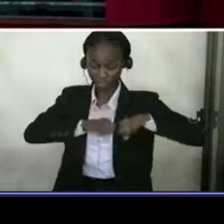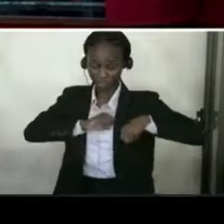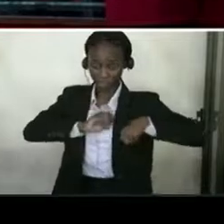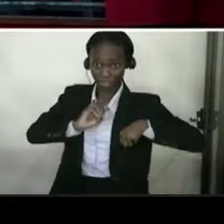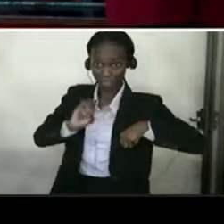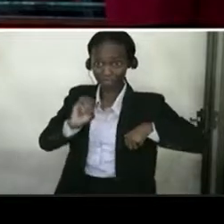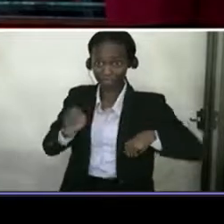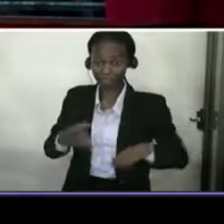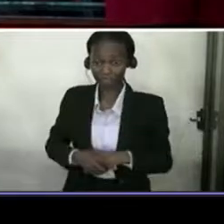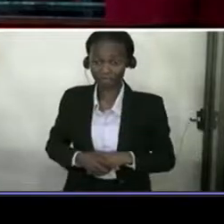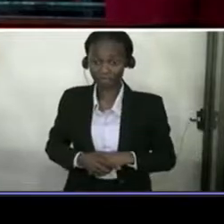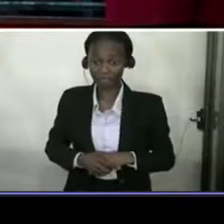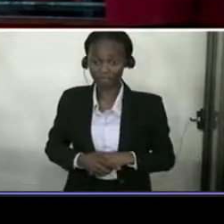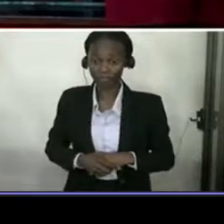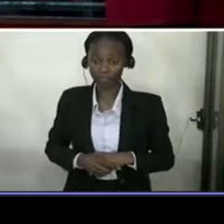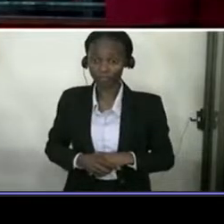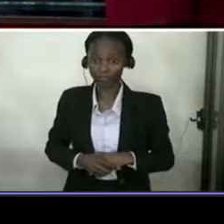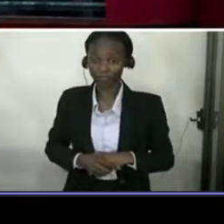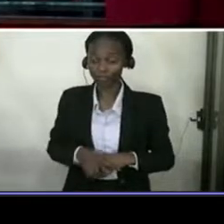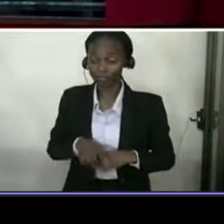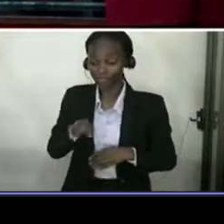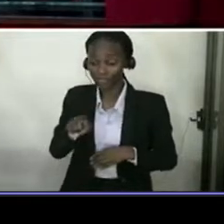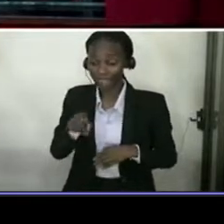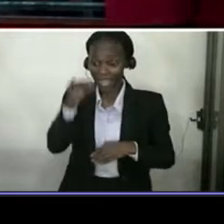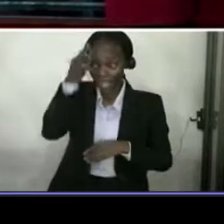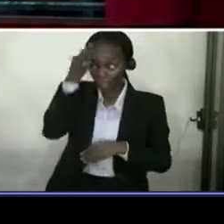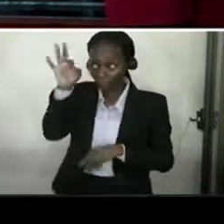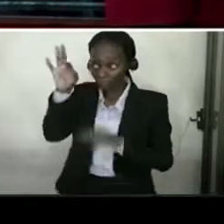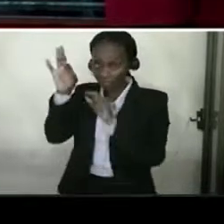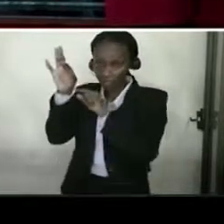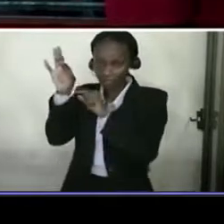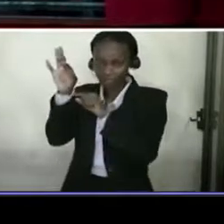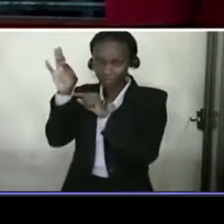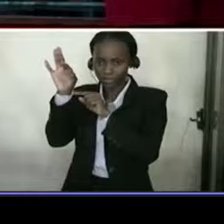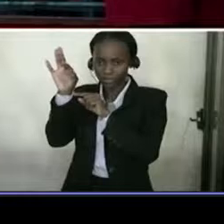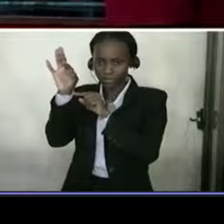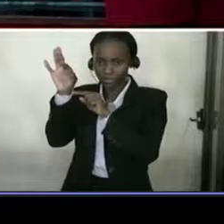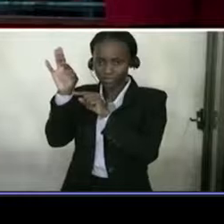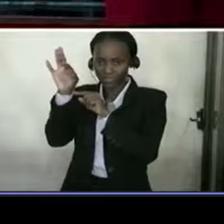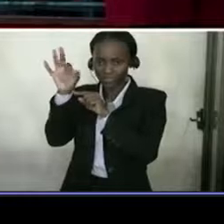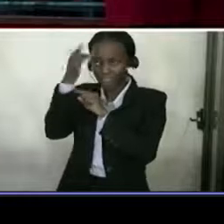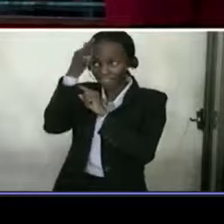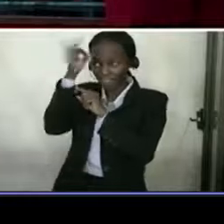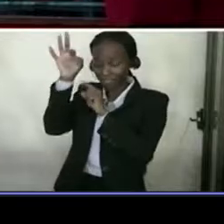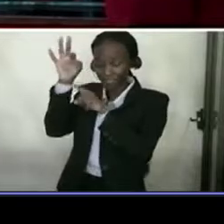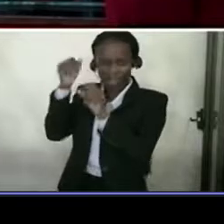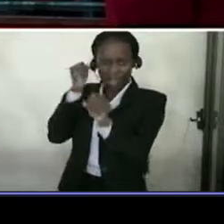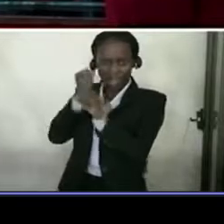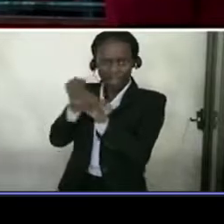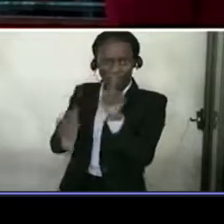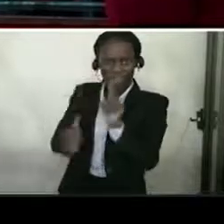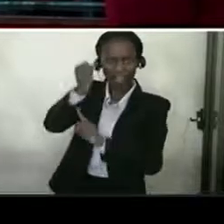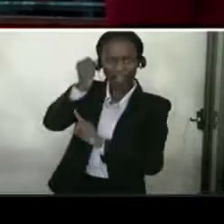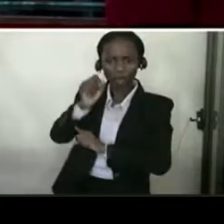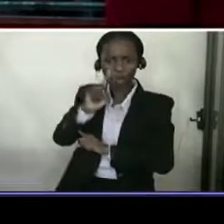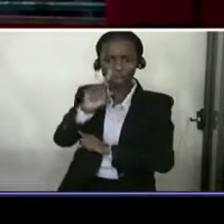feel. This is a government that does not get to 100%